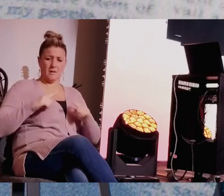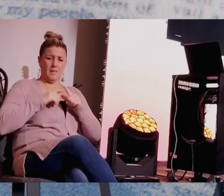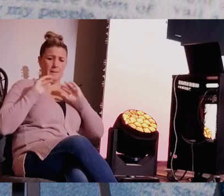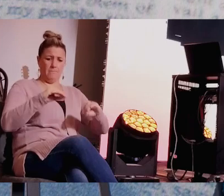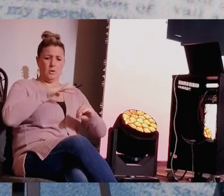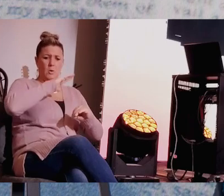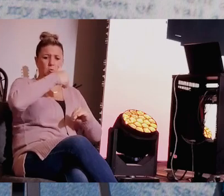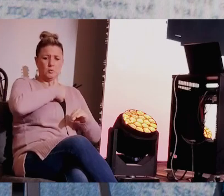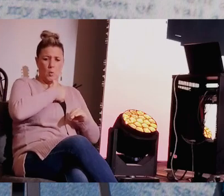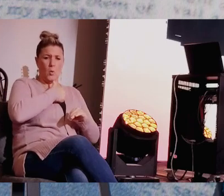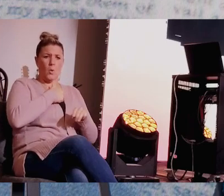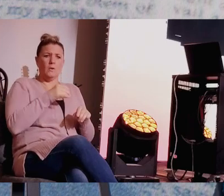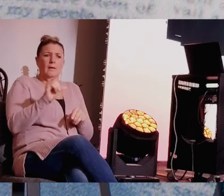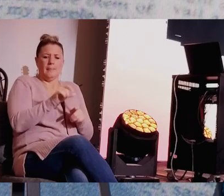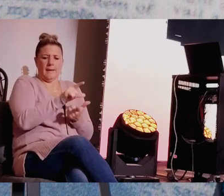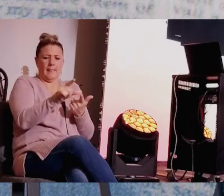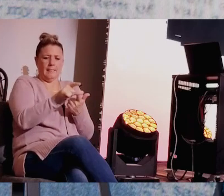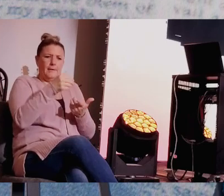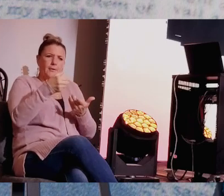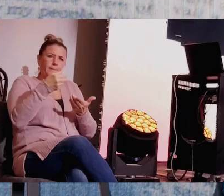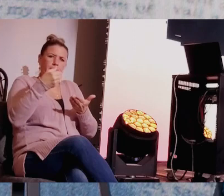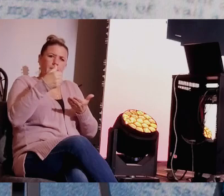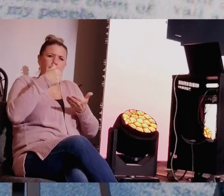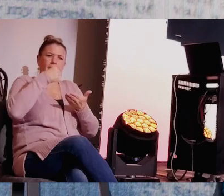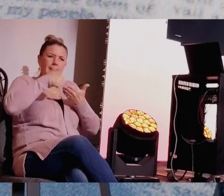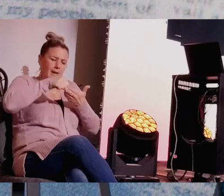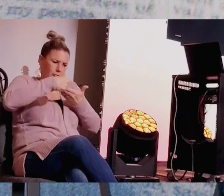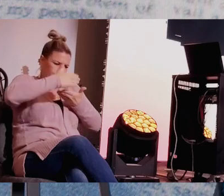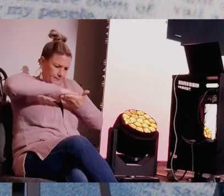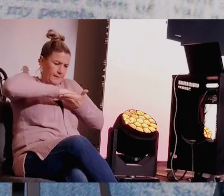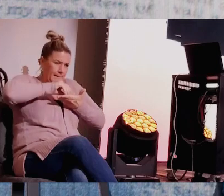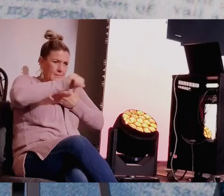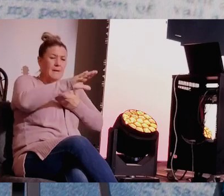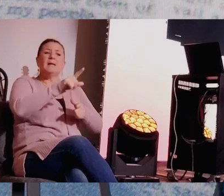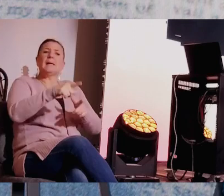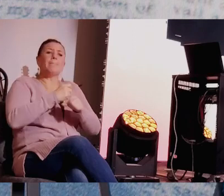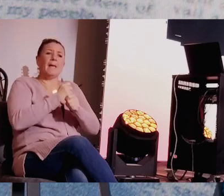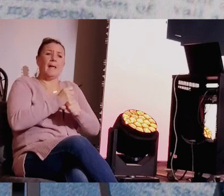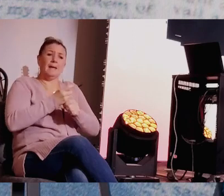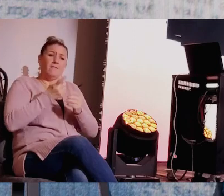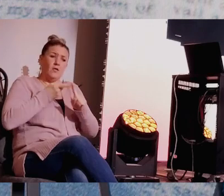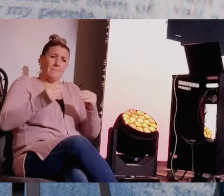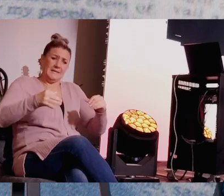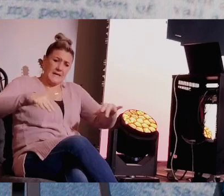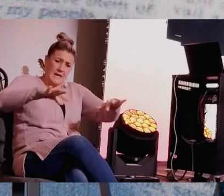soul into it like a letter into an envelope or dust. Rather, He formed man's body from the dust, then by breathing divine breath into